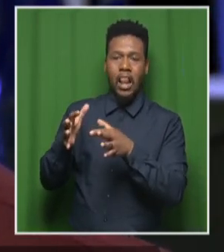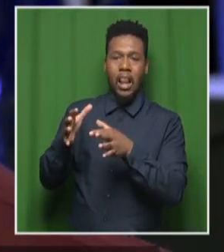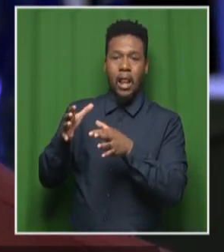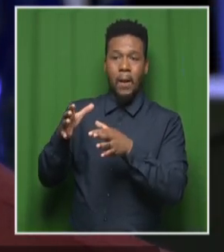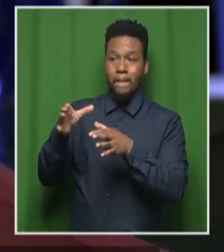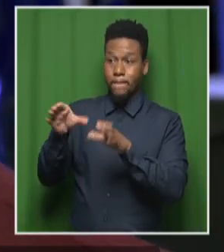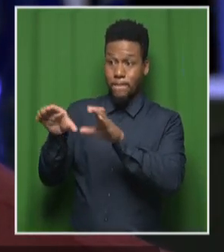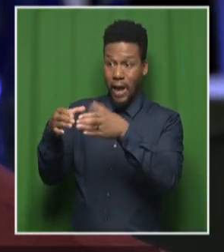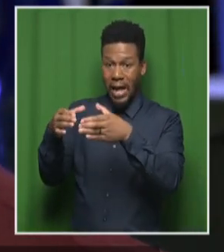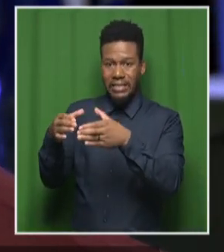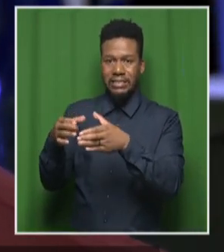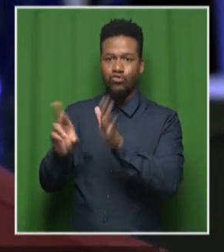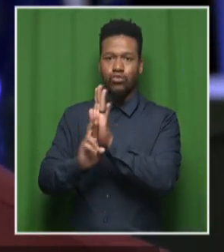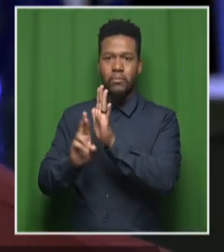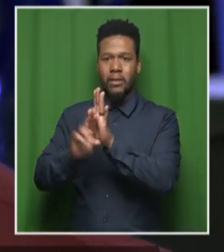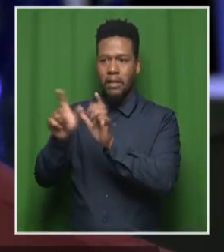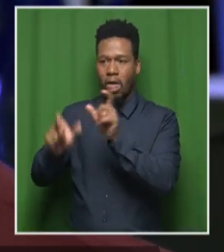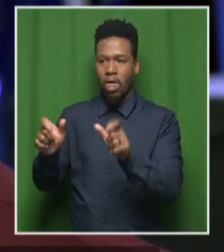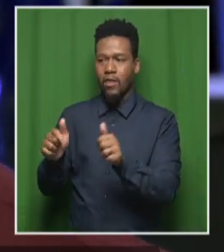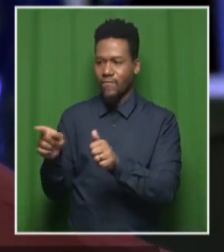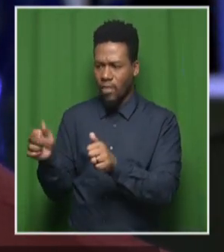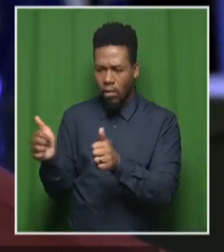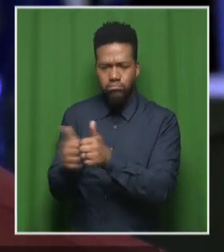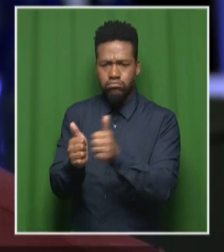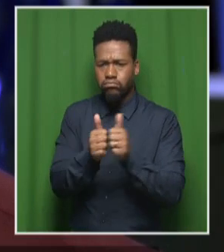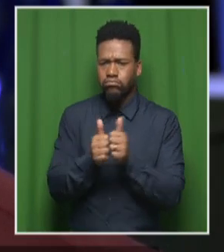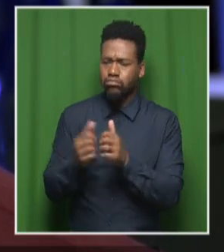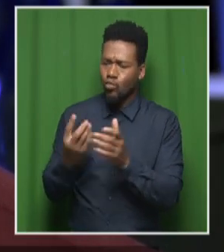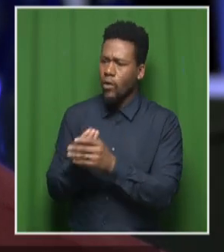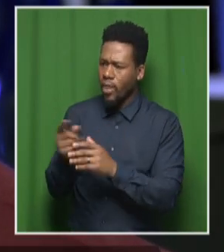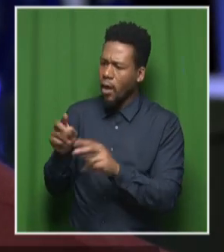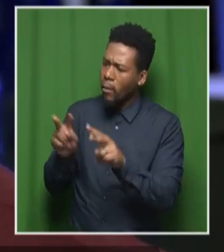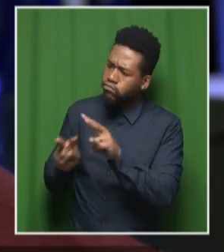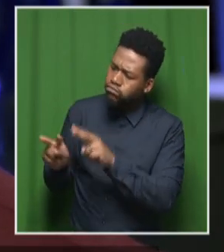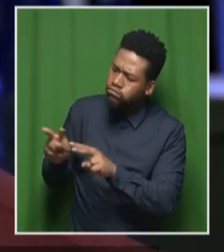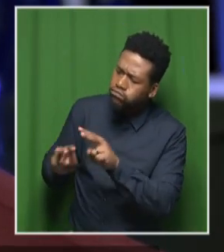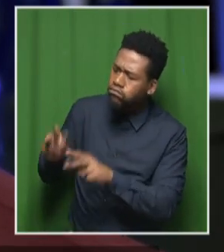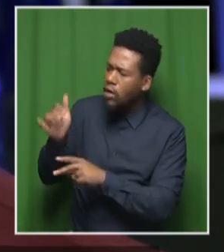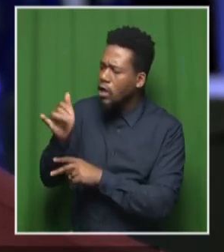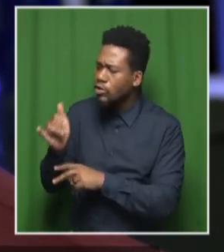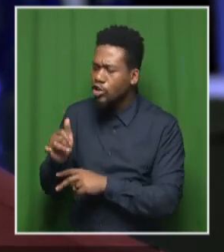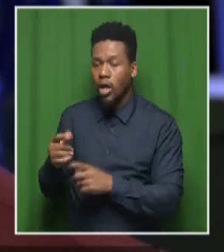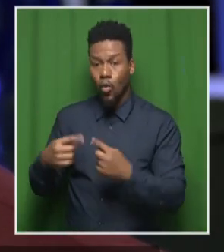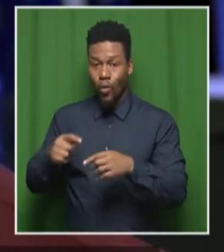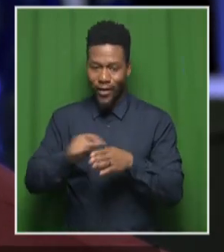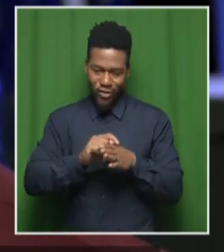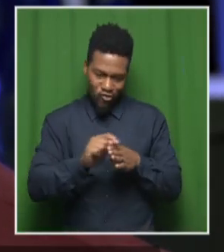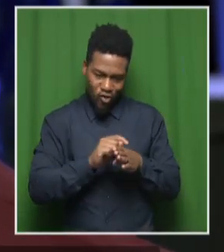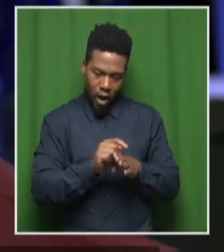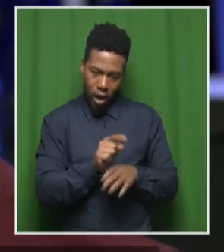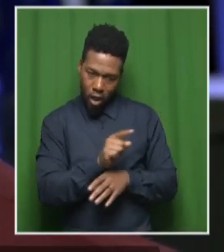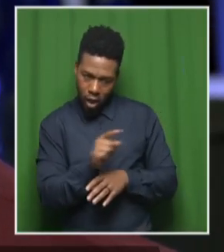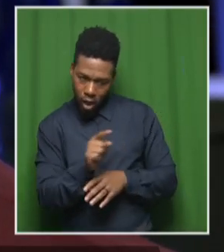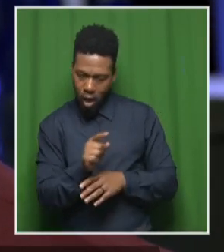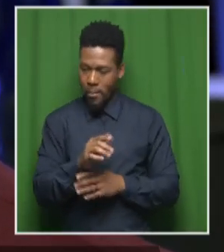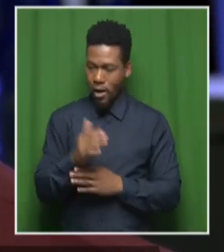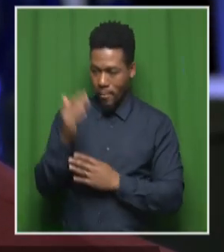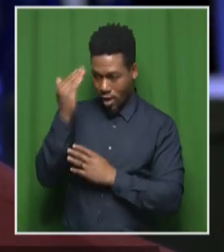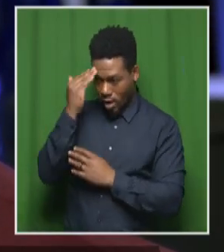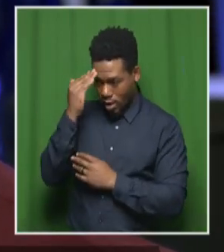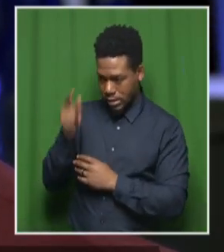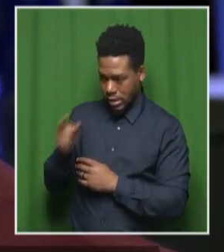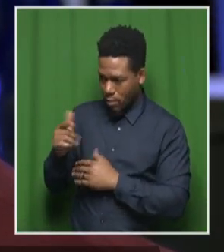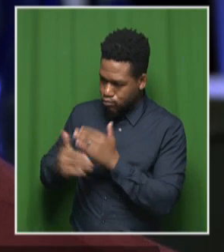are watching us, and we have given them information on how we do work. We have even trained them. so that they know as much as our staff knows, so that whatever they